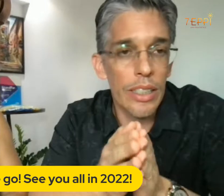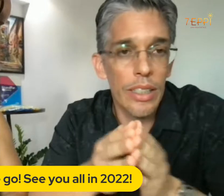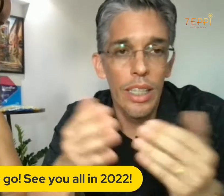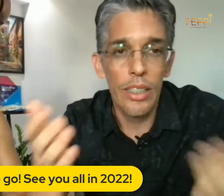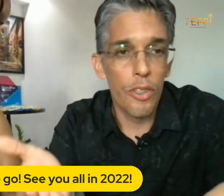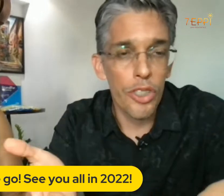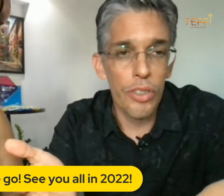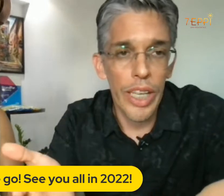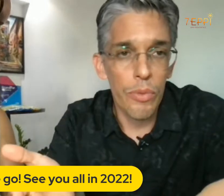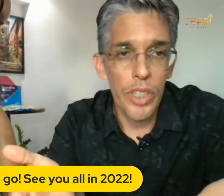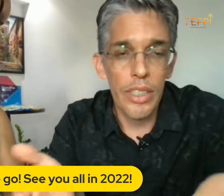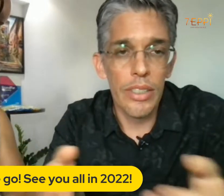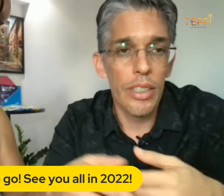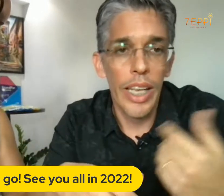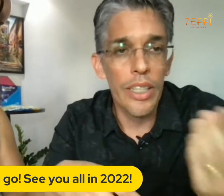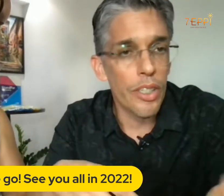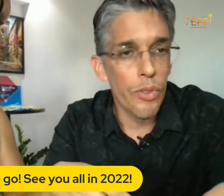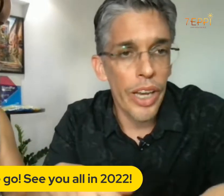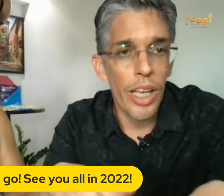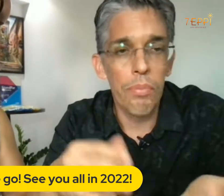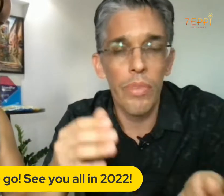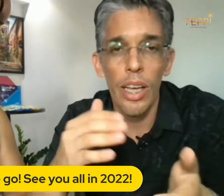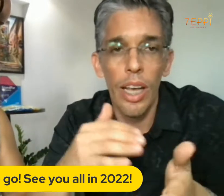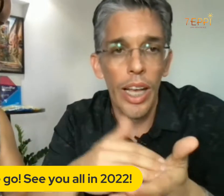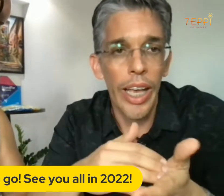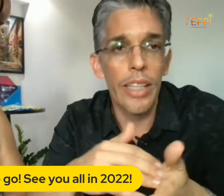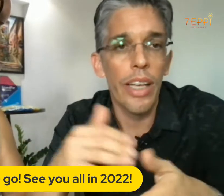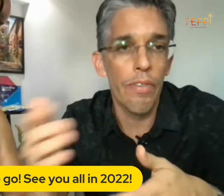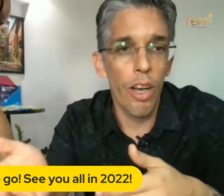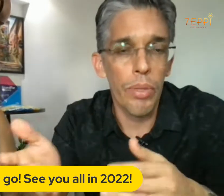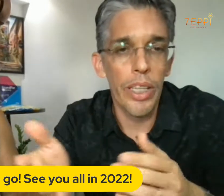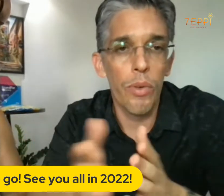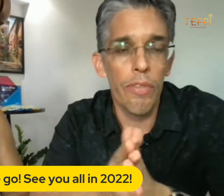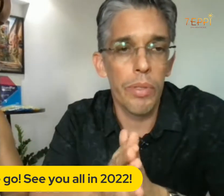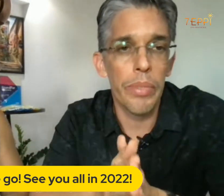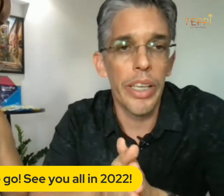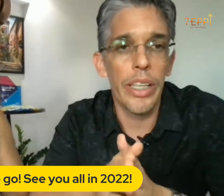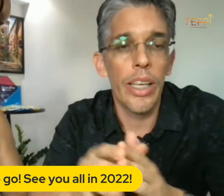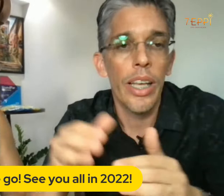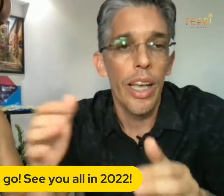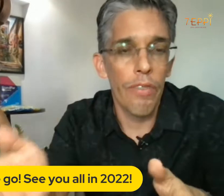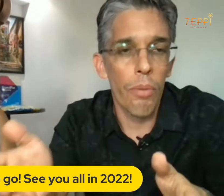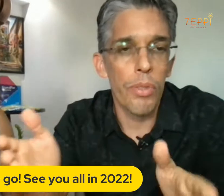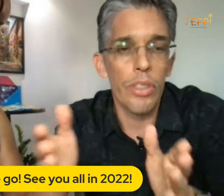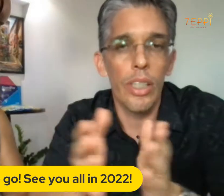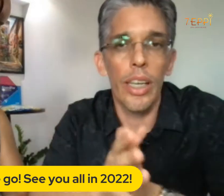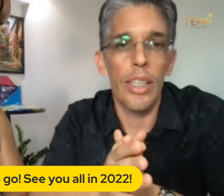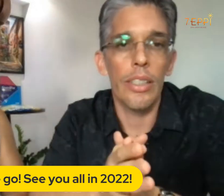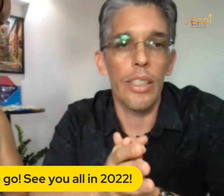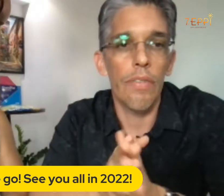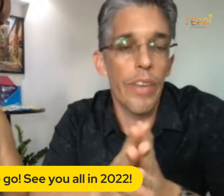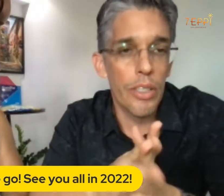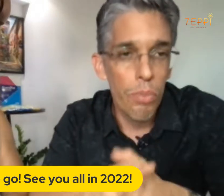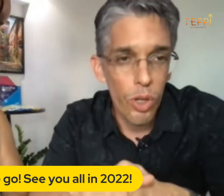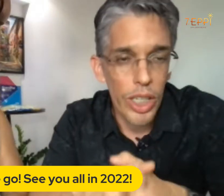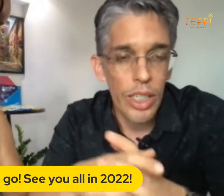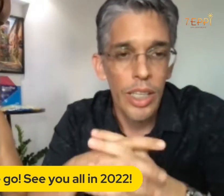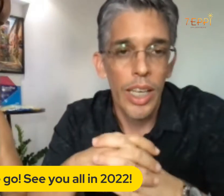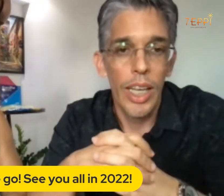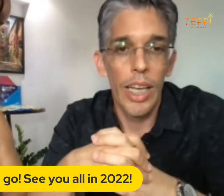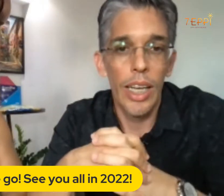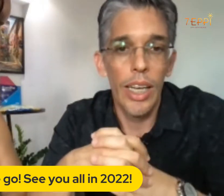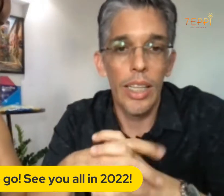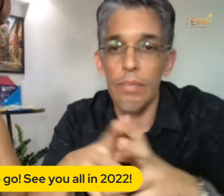on social networks, Instagram at EFOPLI, UFPB, EFOPLI at Facebook,